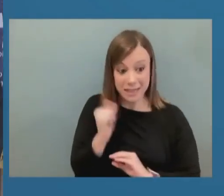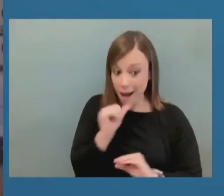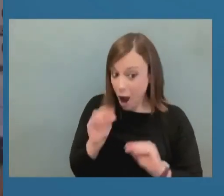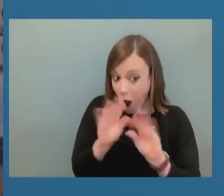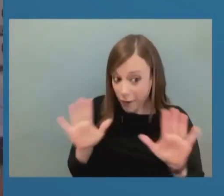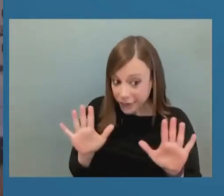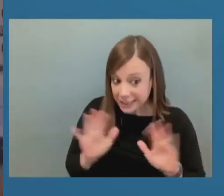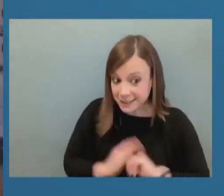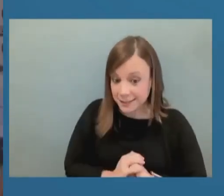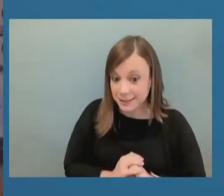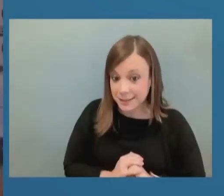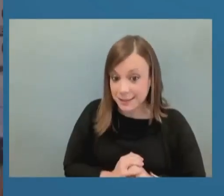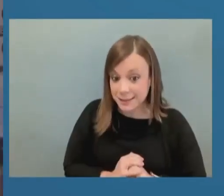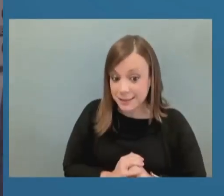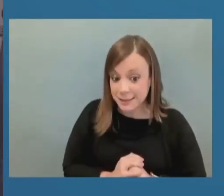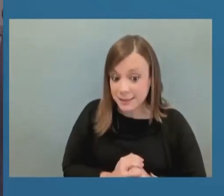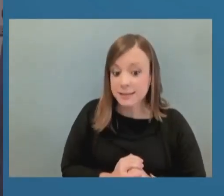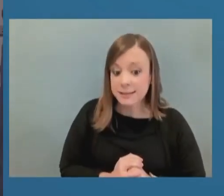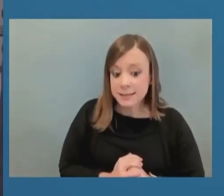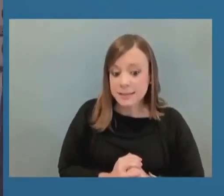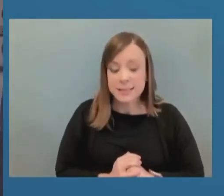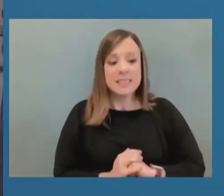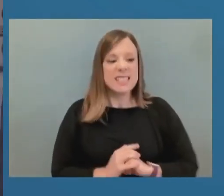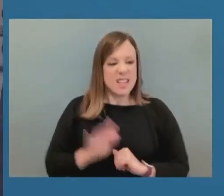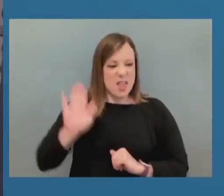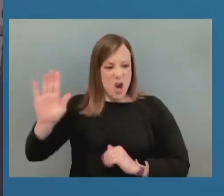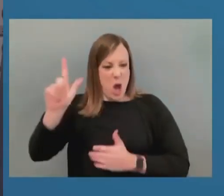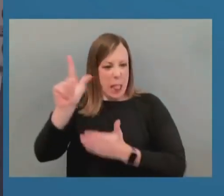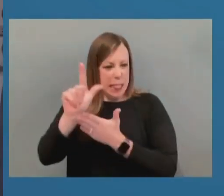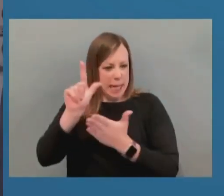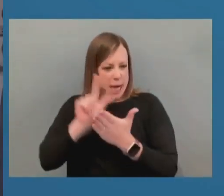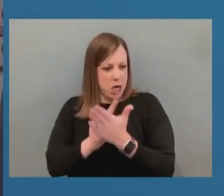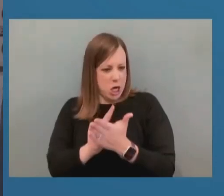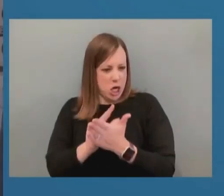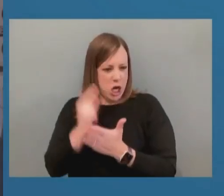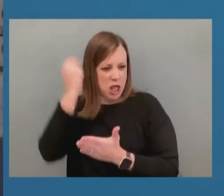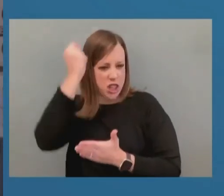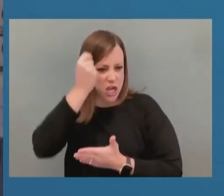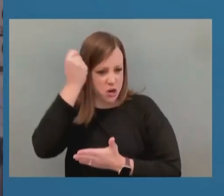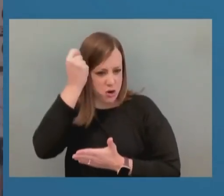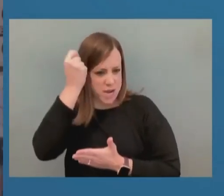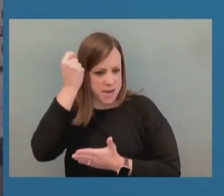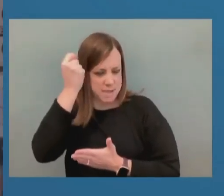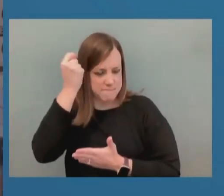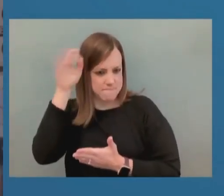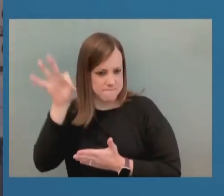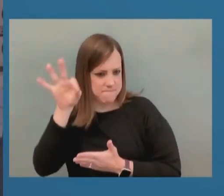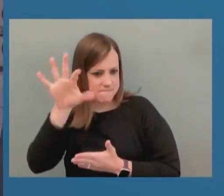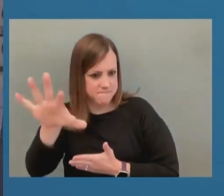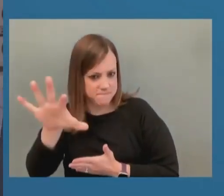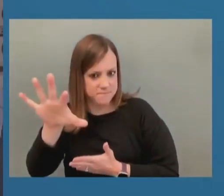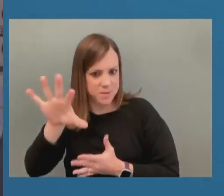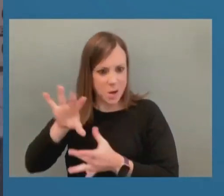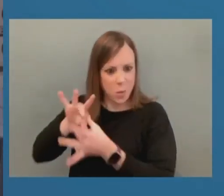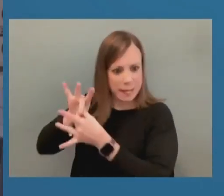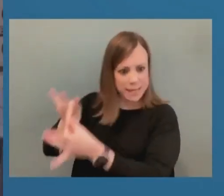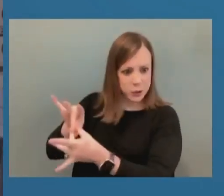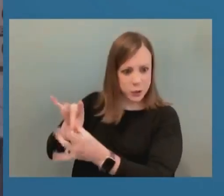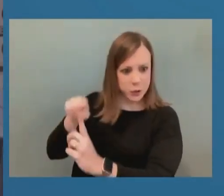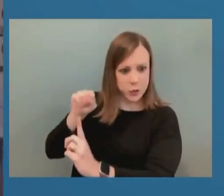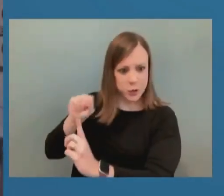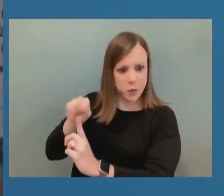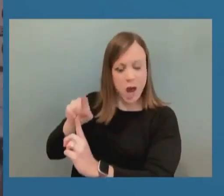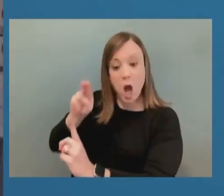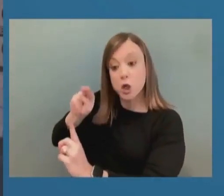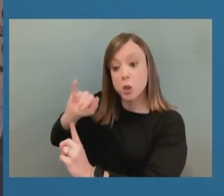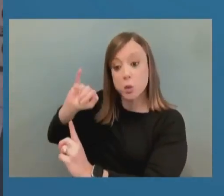the weak legal theory that they have come back with us, and we know we can defeat, also is predicated on what New Jersey